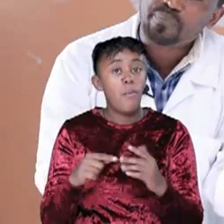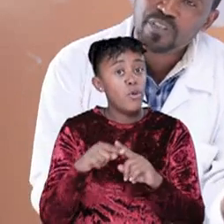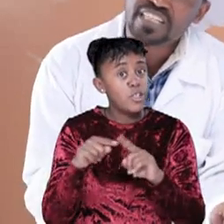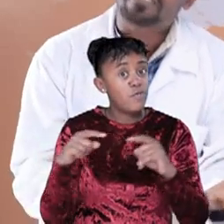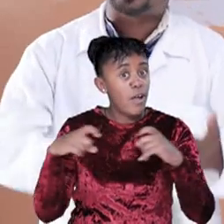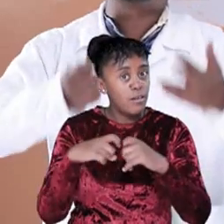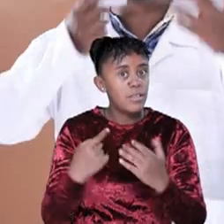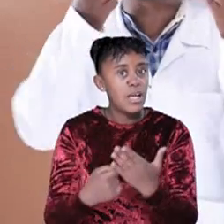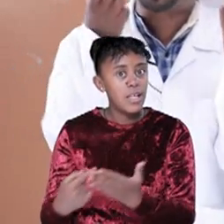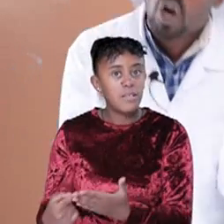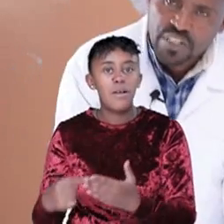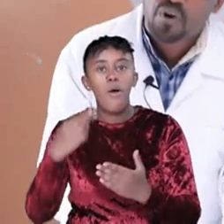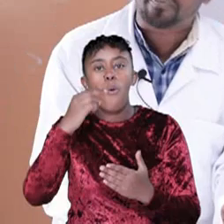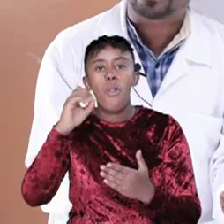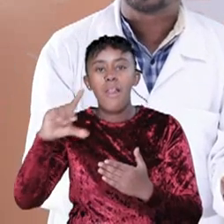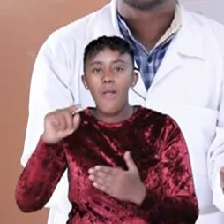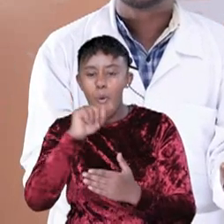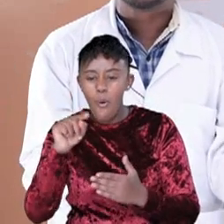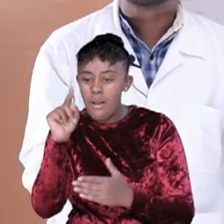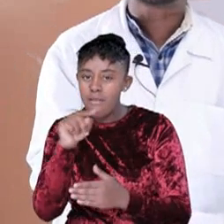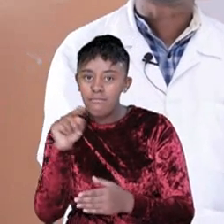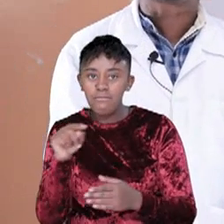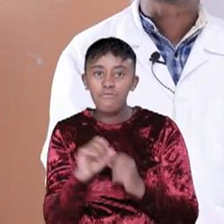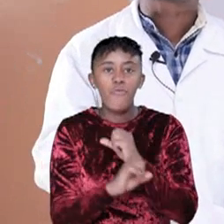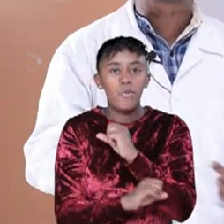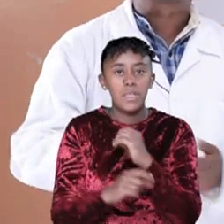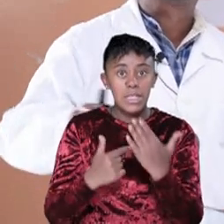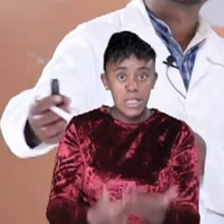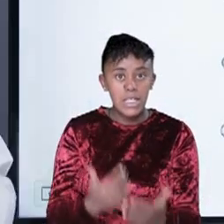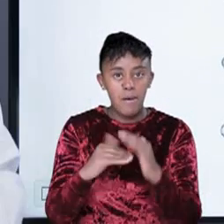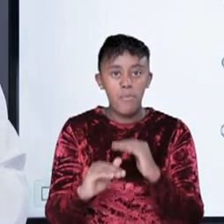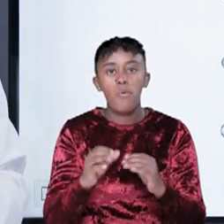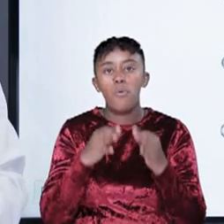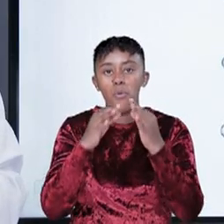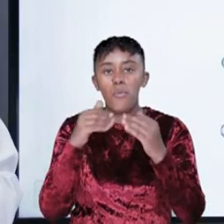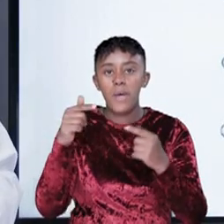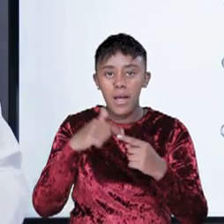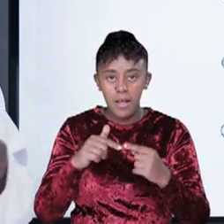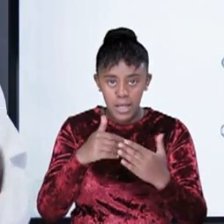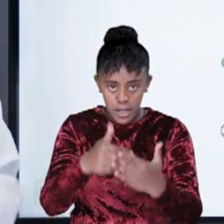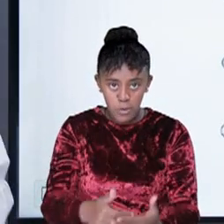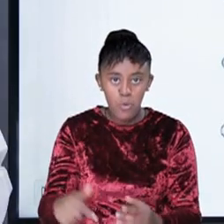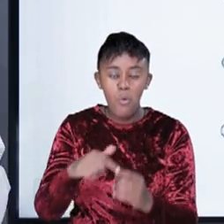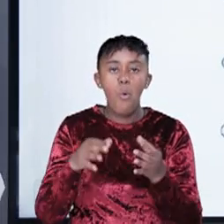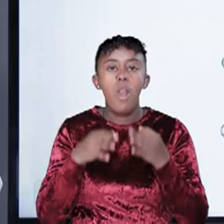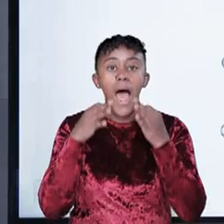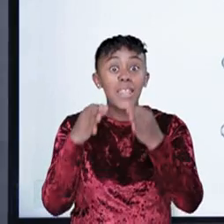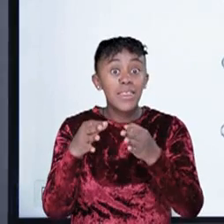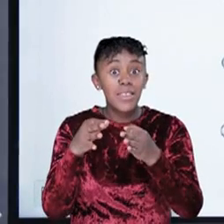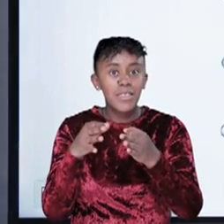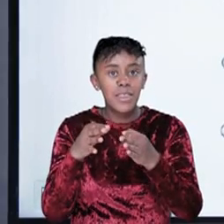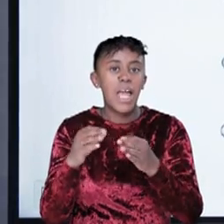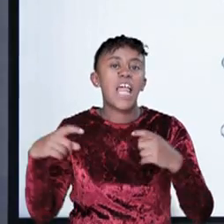Since there is a positive charge, there is a hole is formed, this semiconductor become nearer to conduct